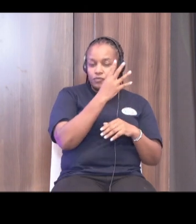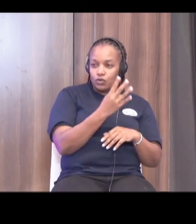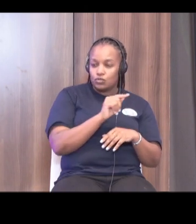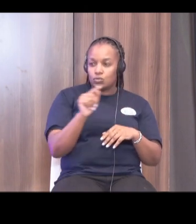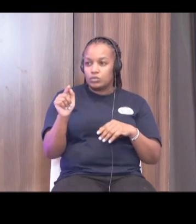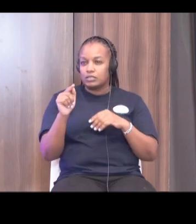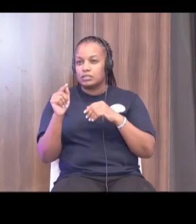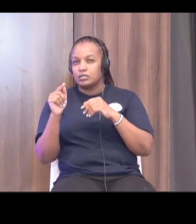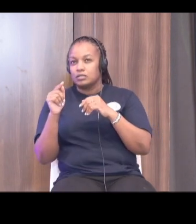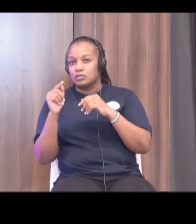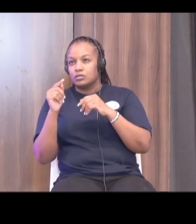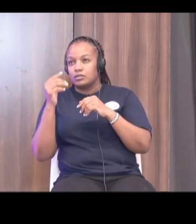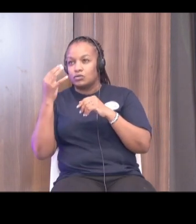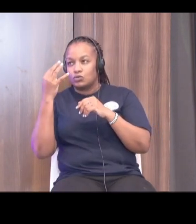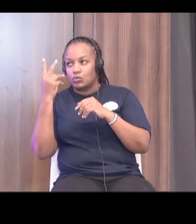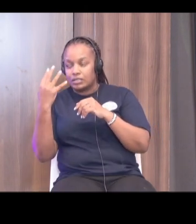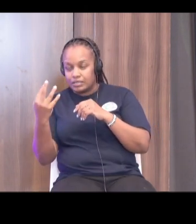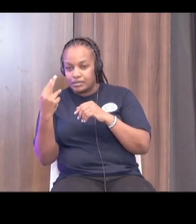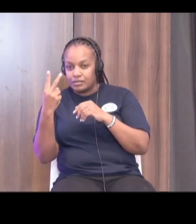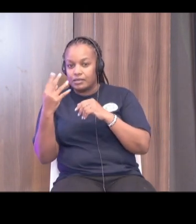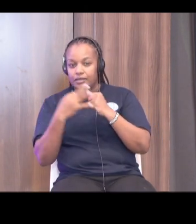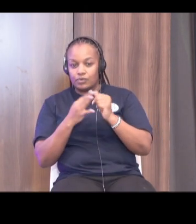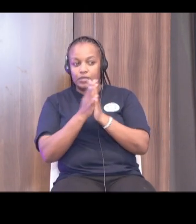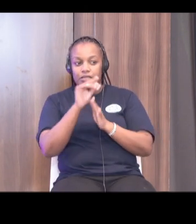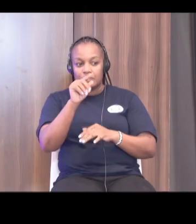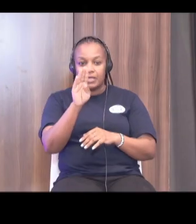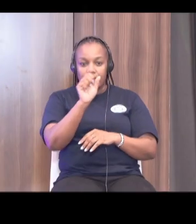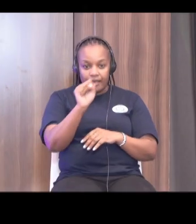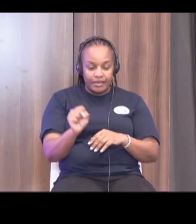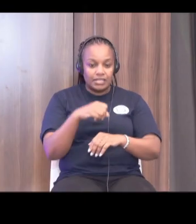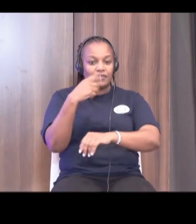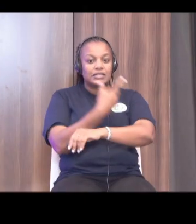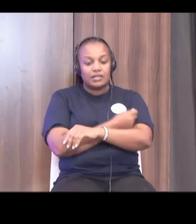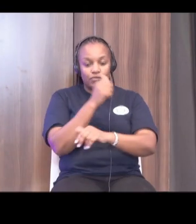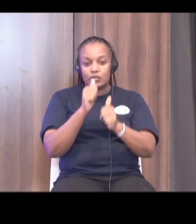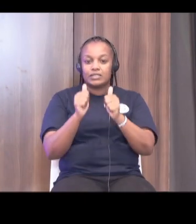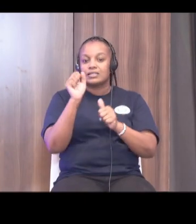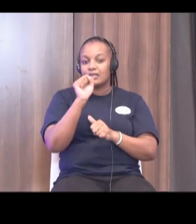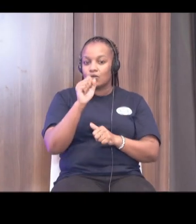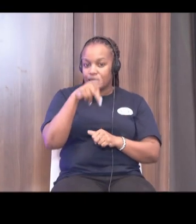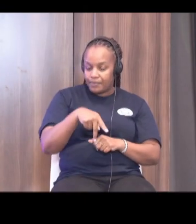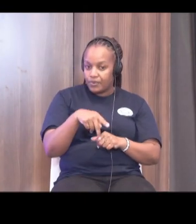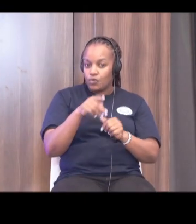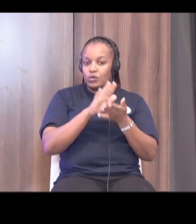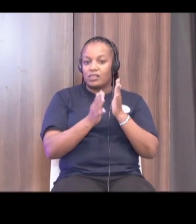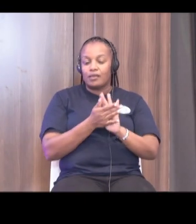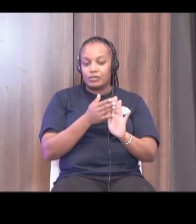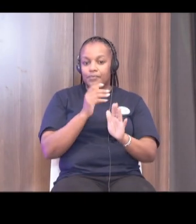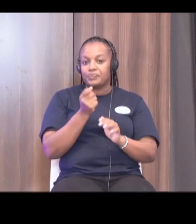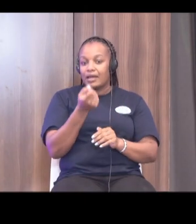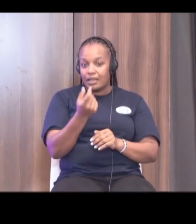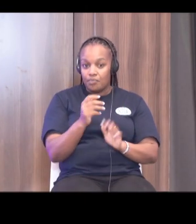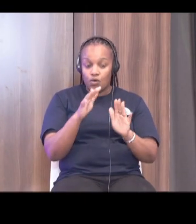randomized 1-to-1 to either GBS vaccine, the 20 micrograms per serotype, without alum, or